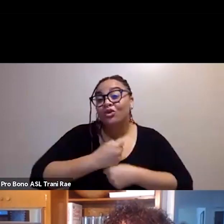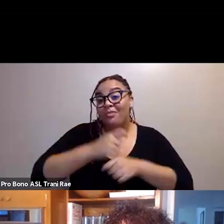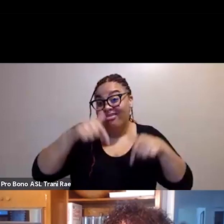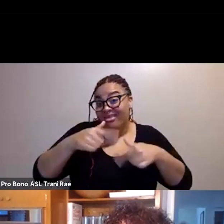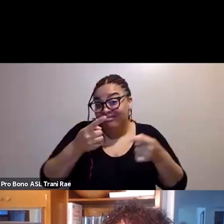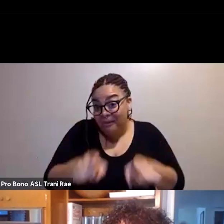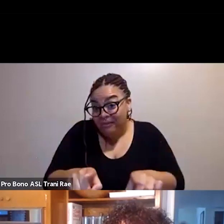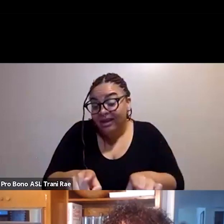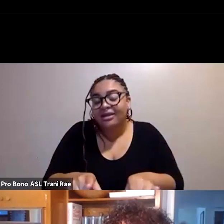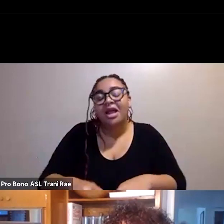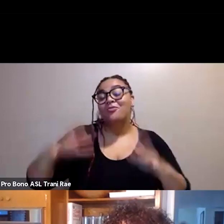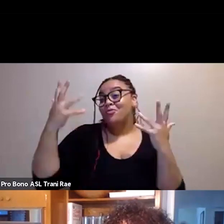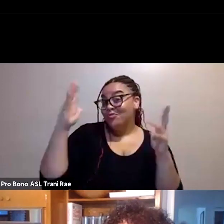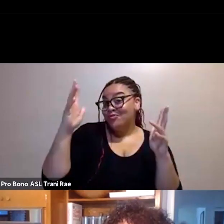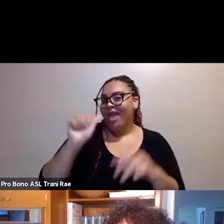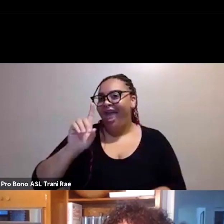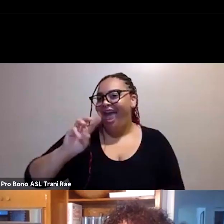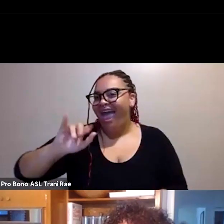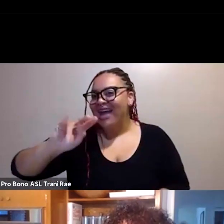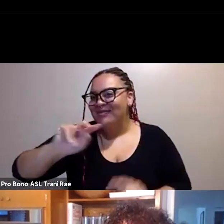Yay, administrative team. And